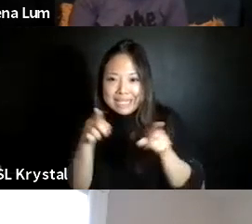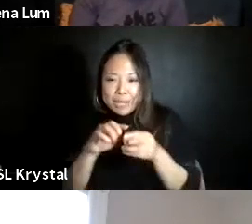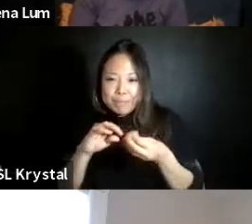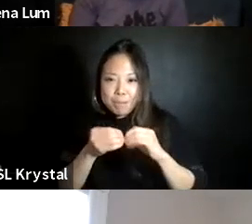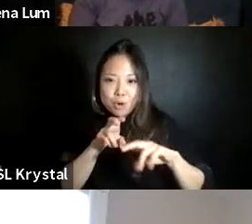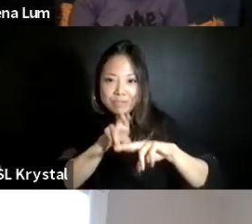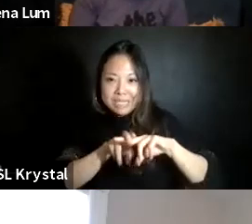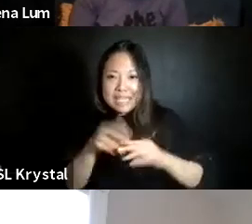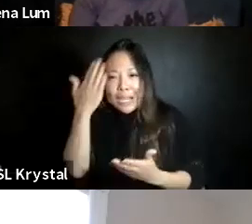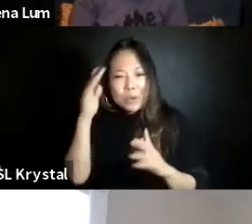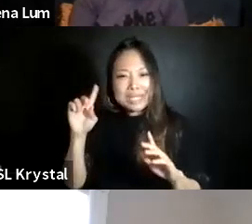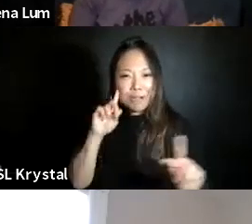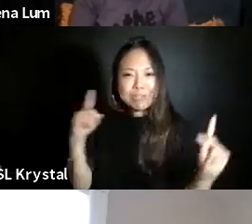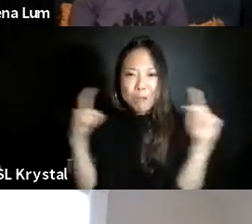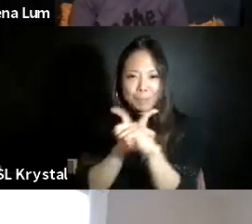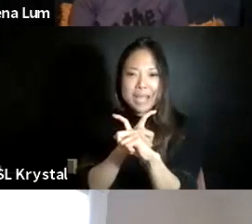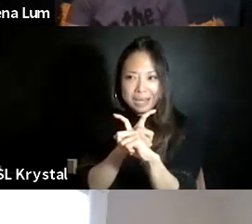make it understandable.